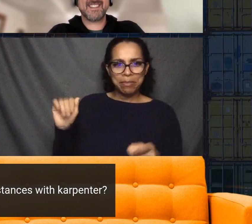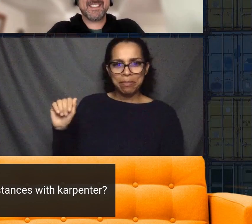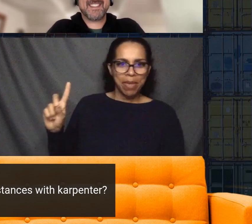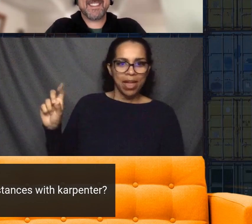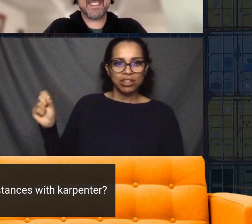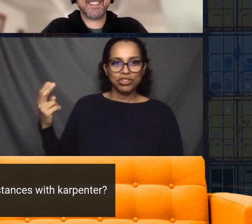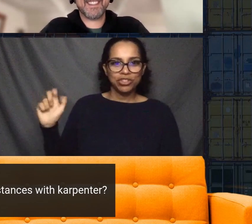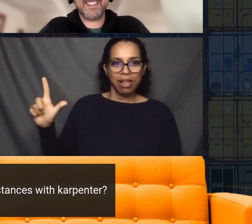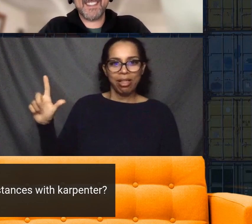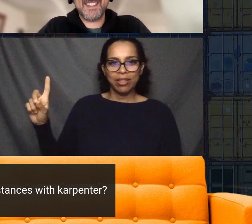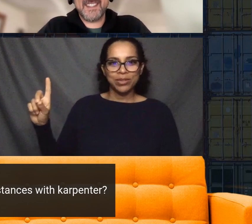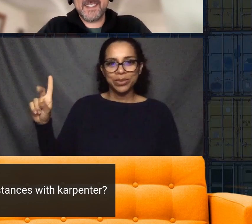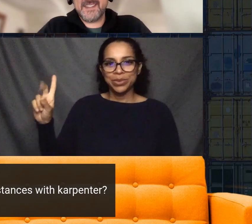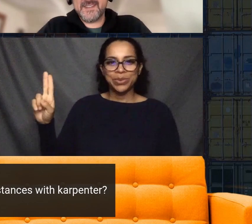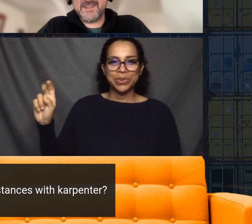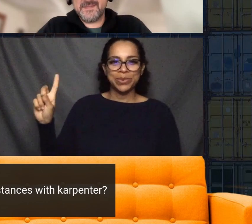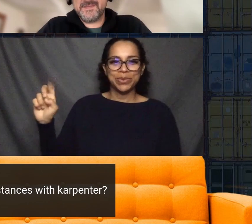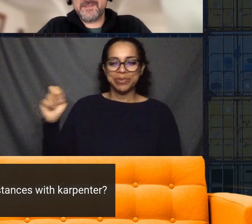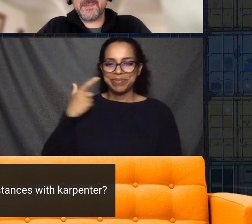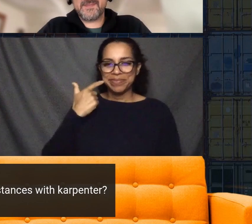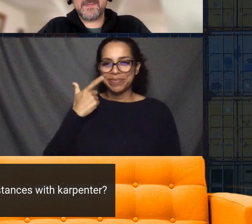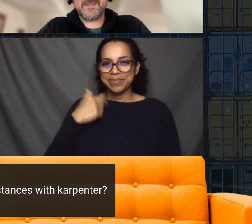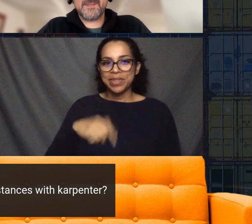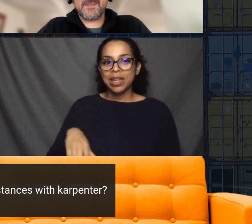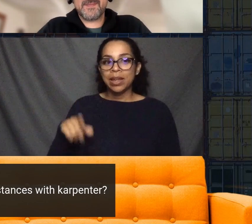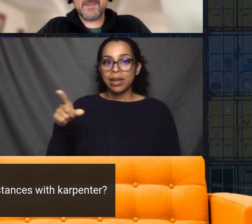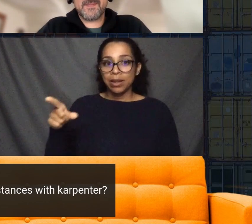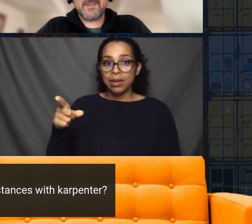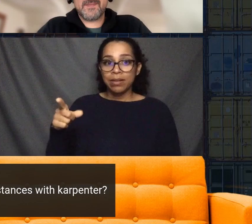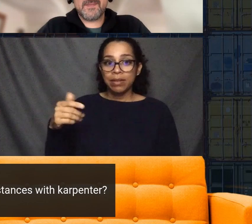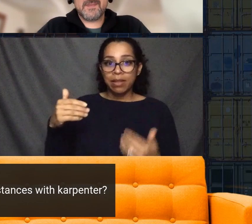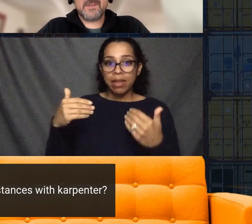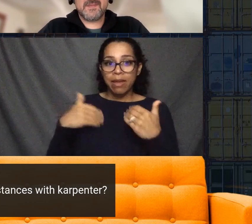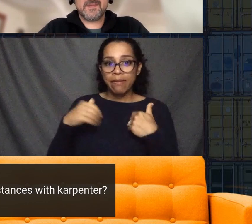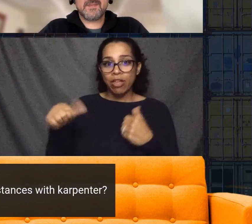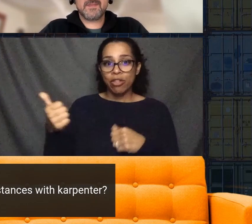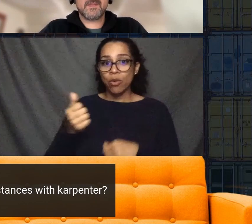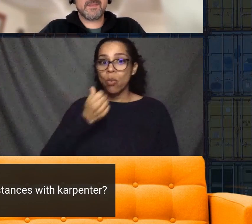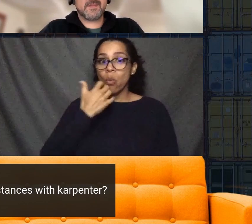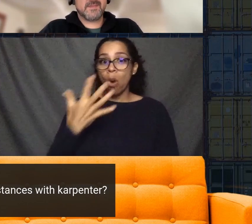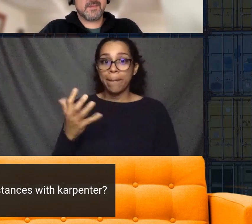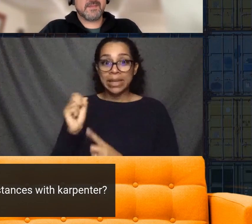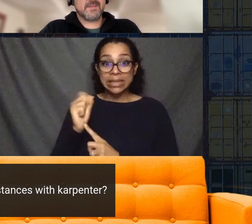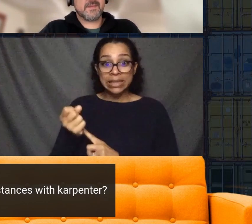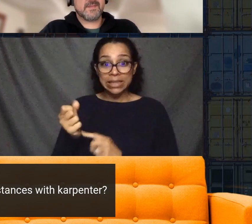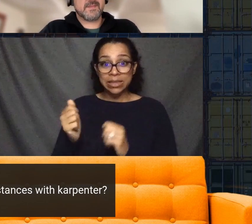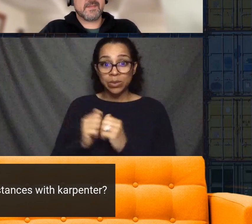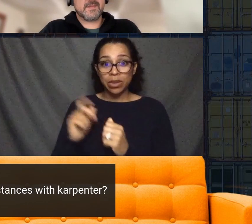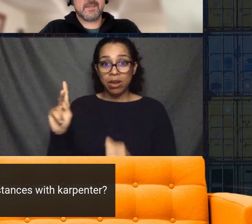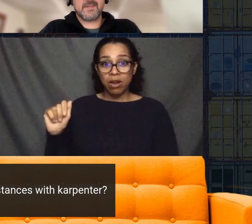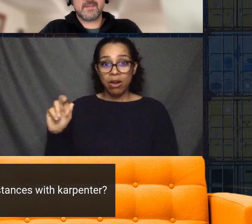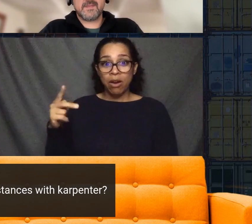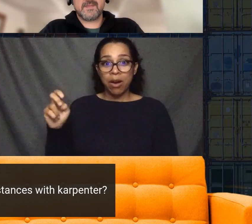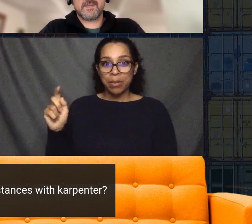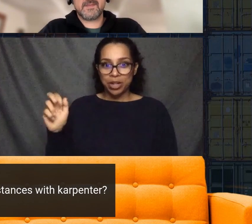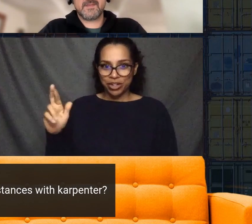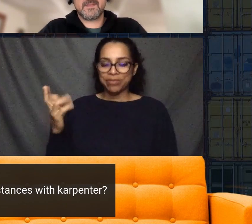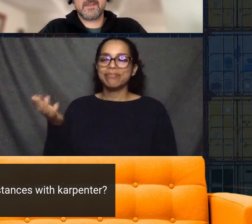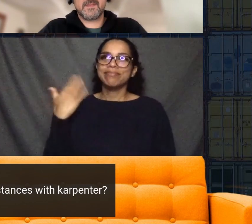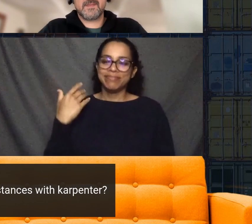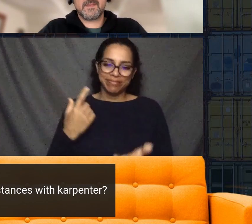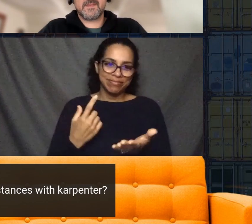but we'll see. Is there a way to have warm instances with Karpenter? And we've talked about this in the project a lot, just how people are using